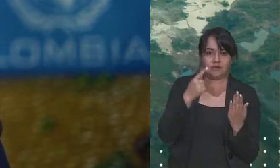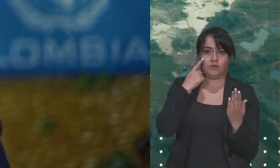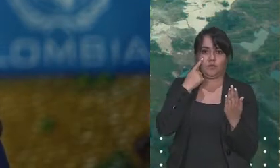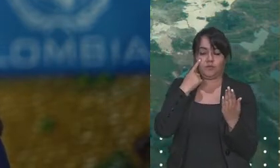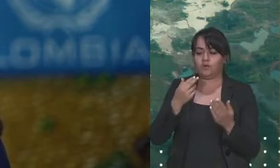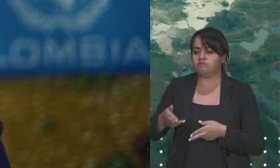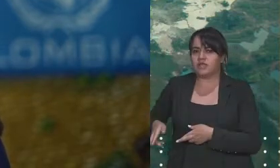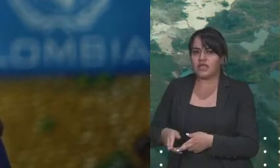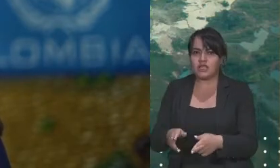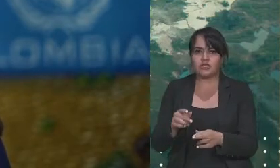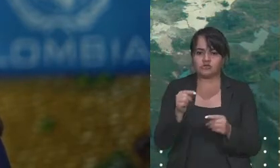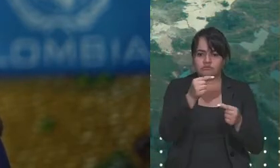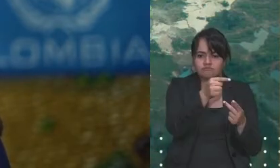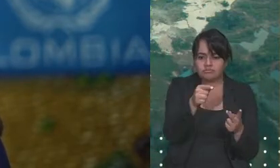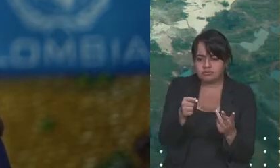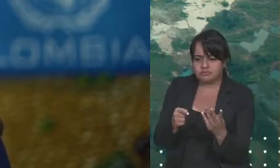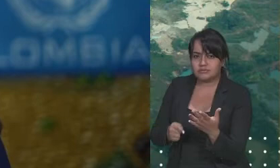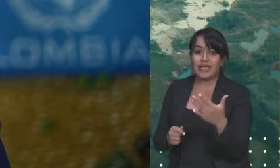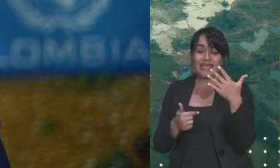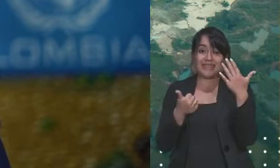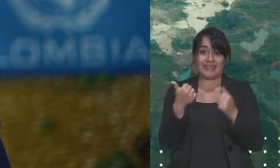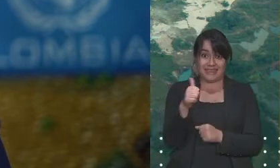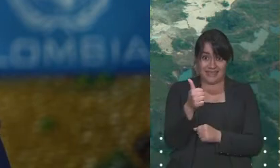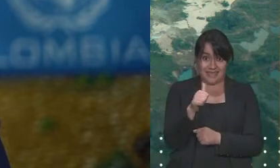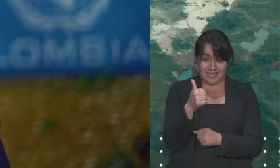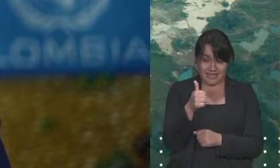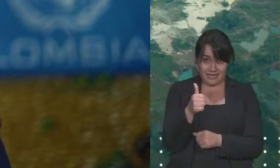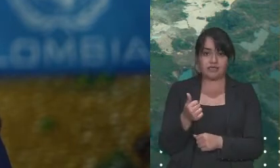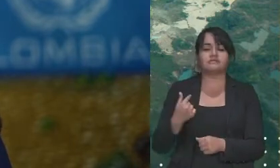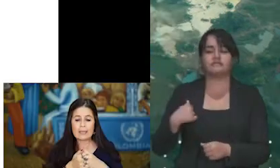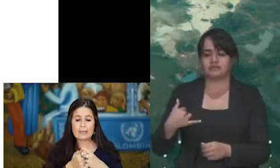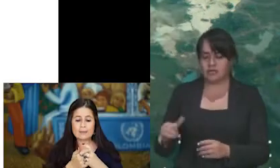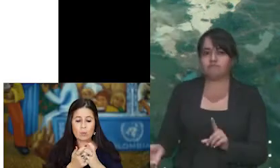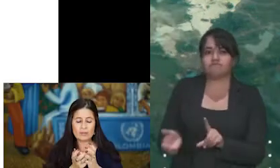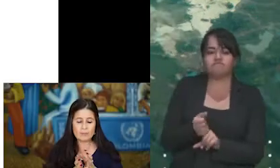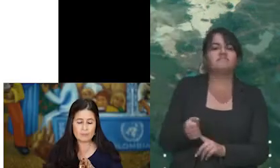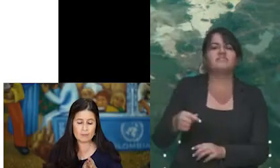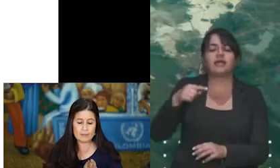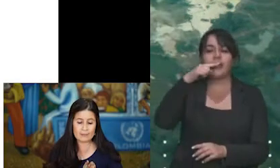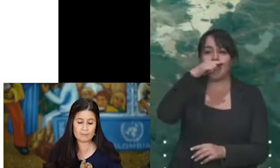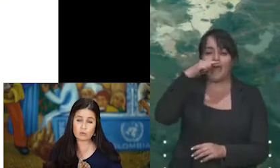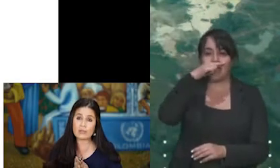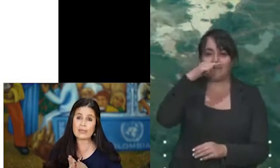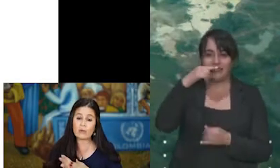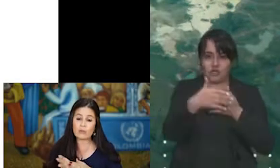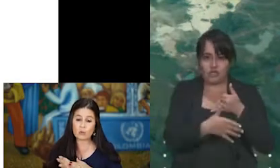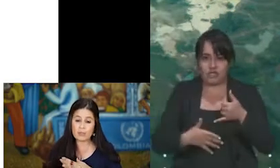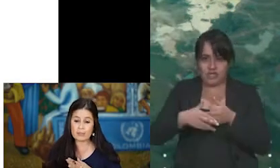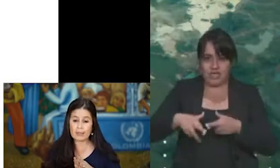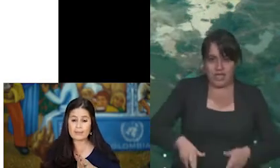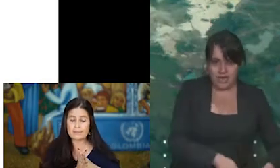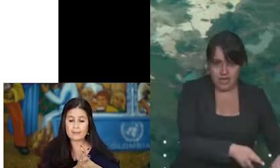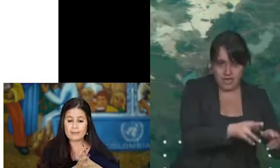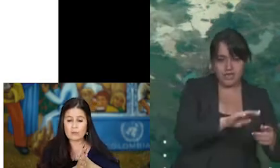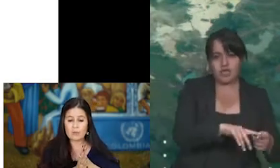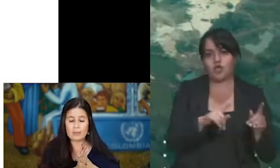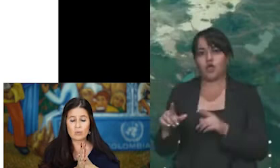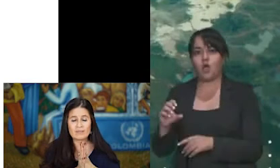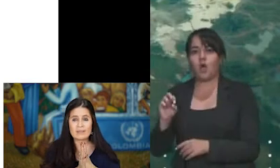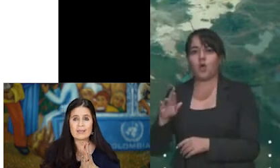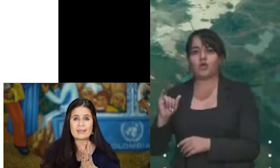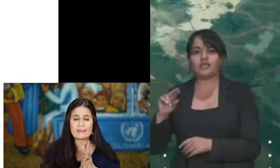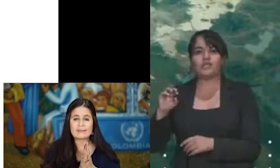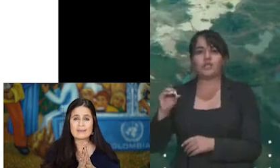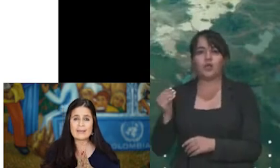some alarming alerts that are in the territory in Antioquia. And here we have a number of warnings